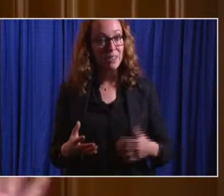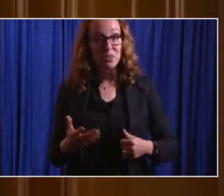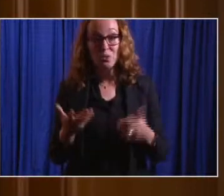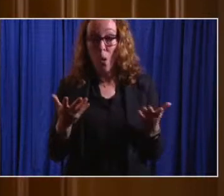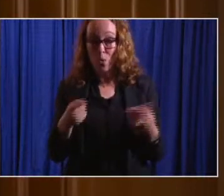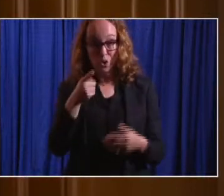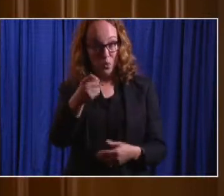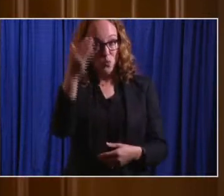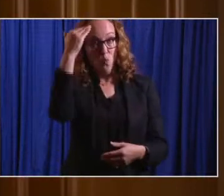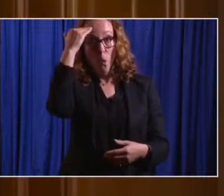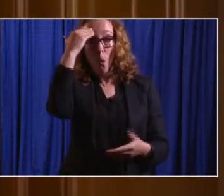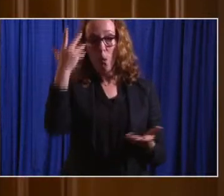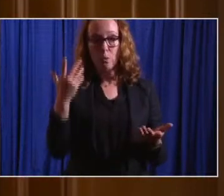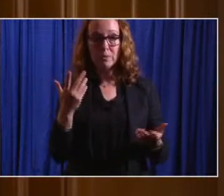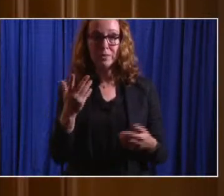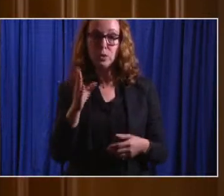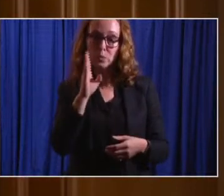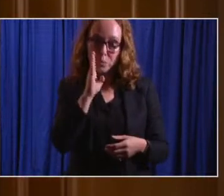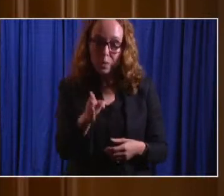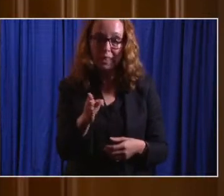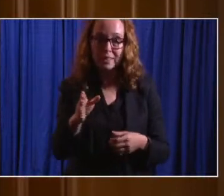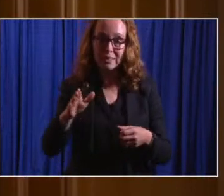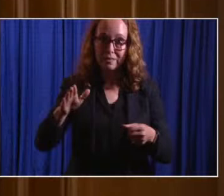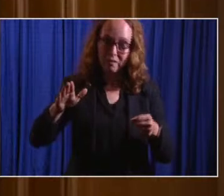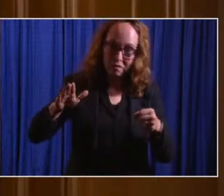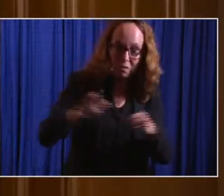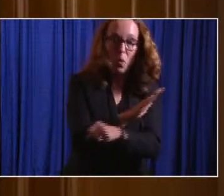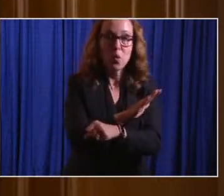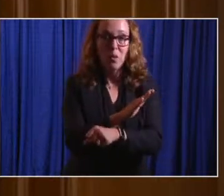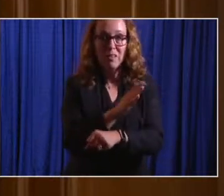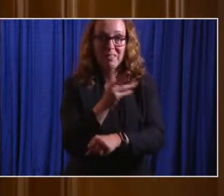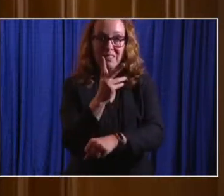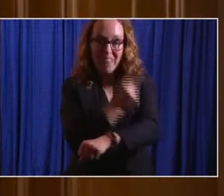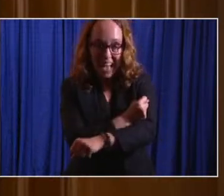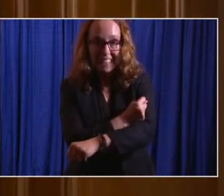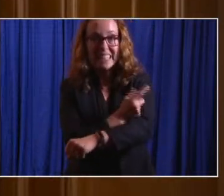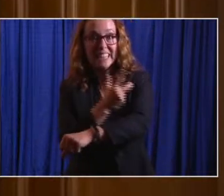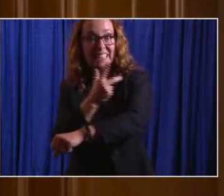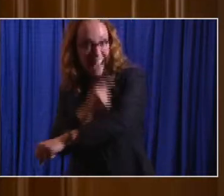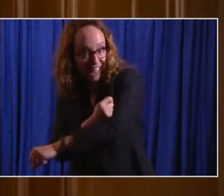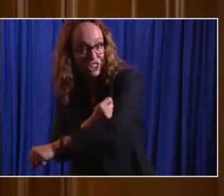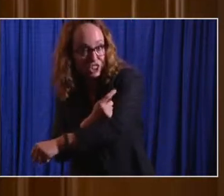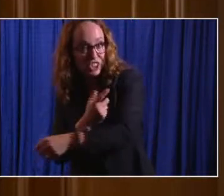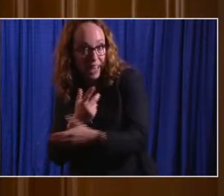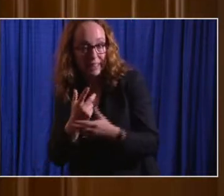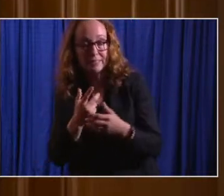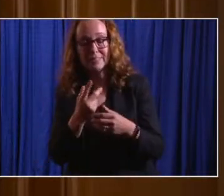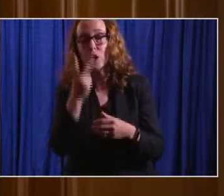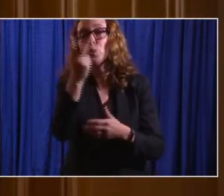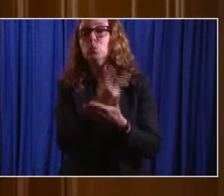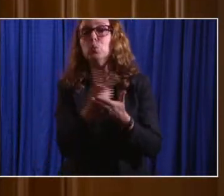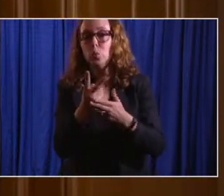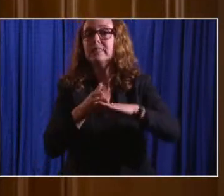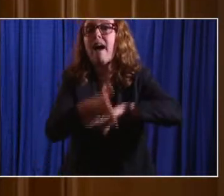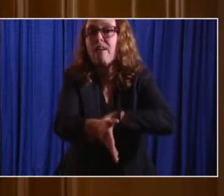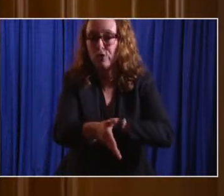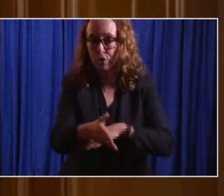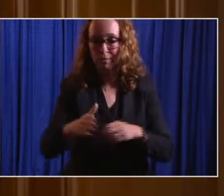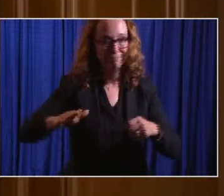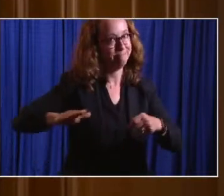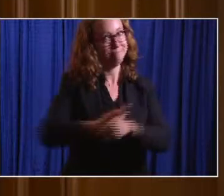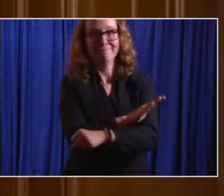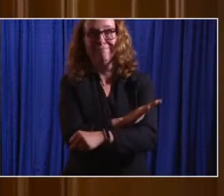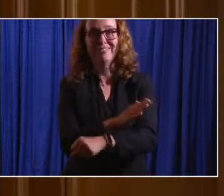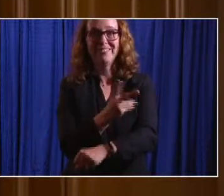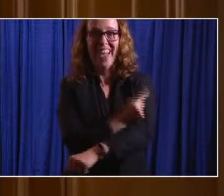you know that you're going to get full vaccination, after a number of weeks after that. And nothing's